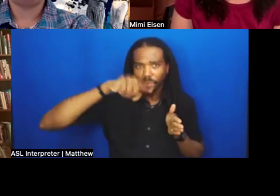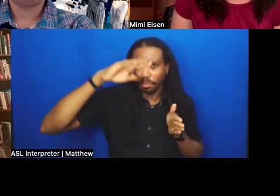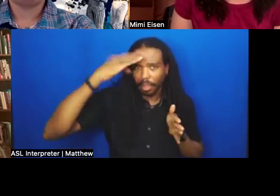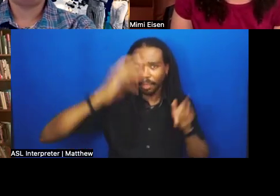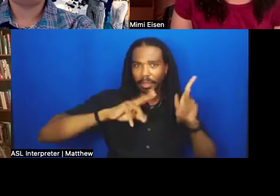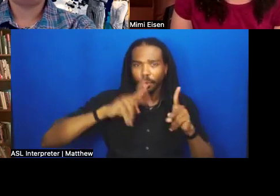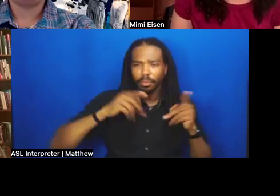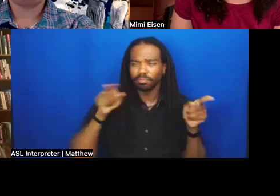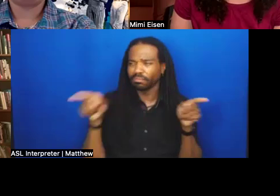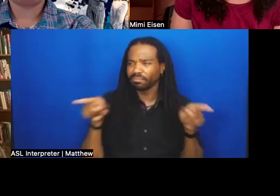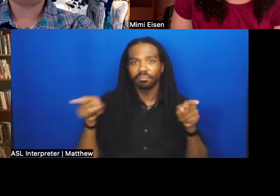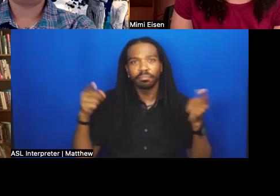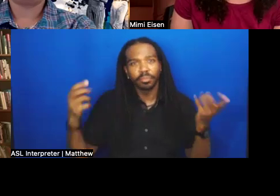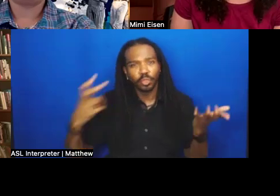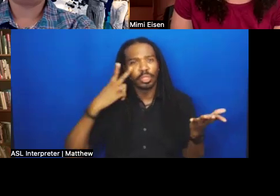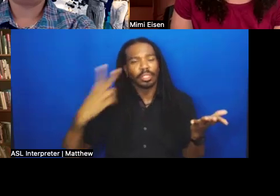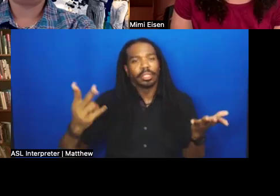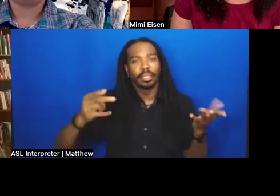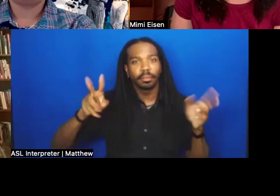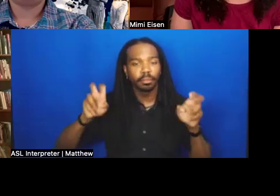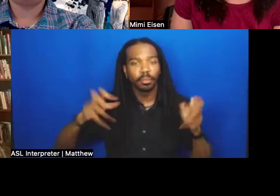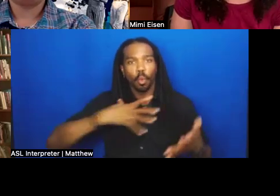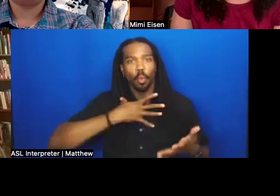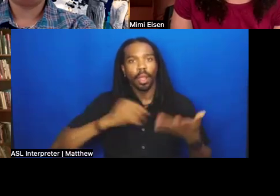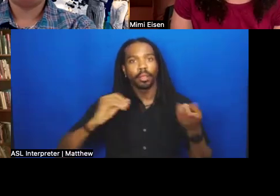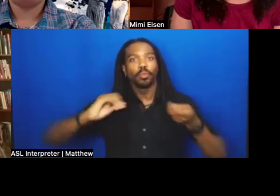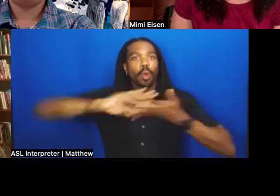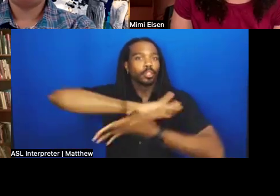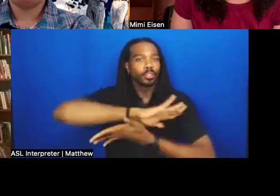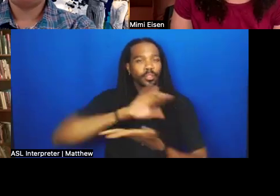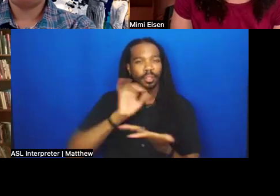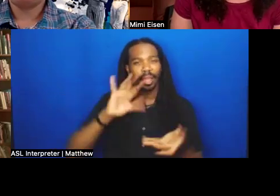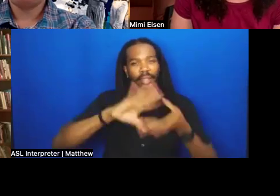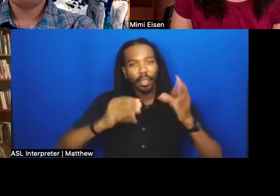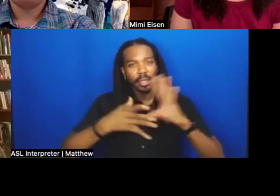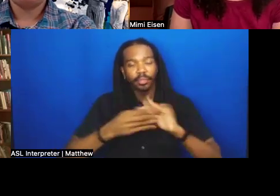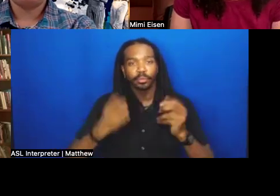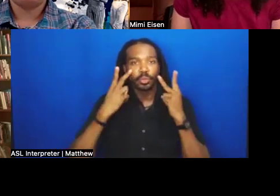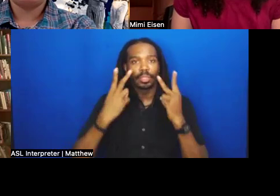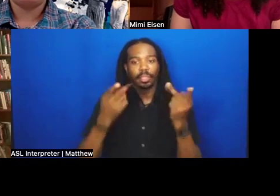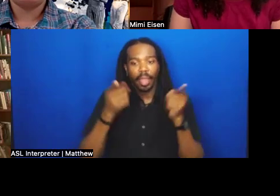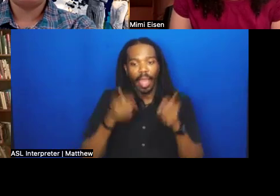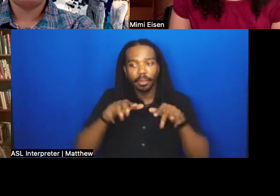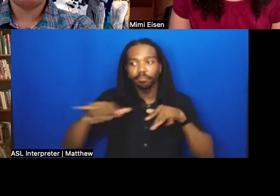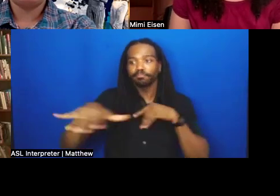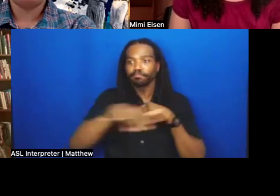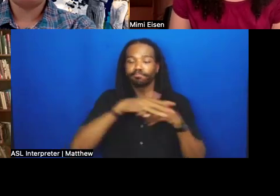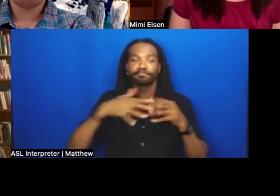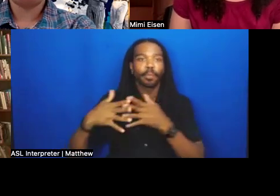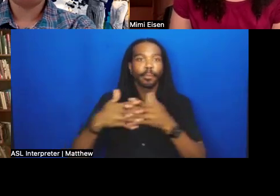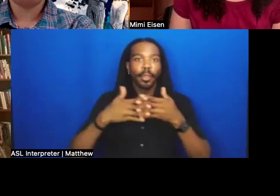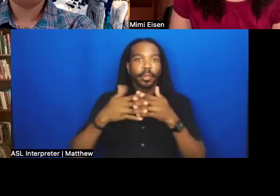to whitewash the narrative of the American Revolution and teach it as a